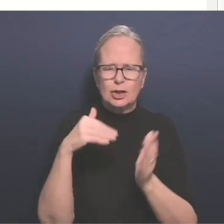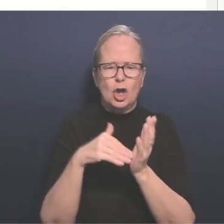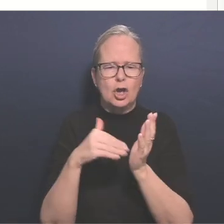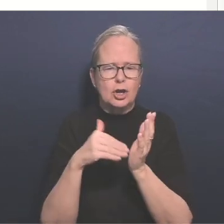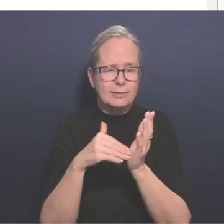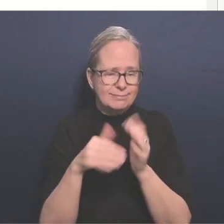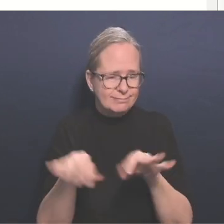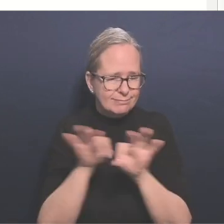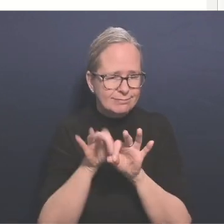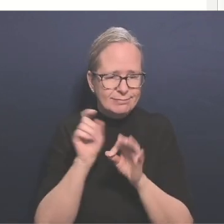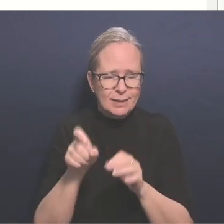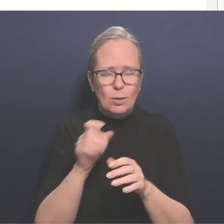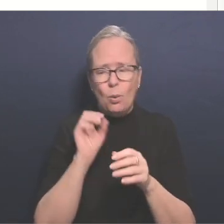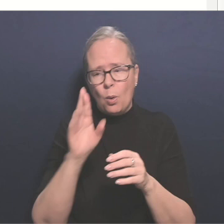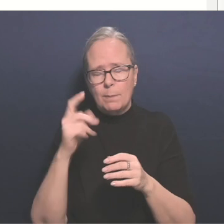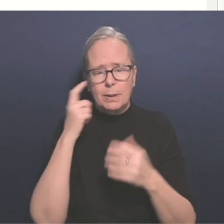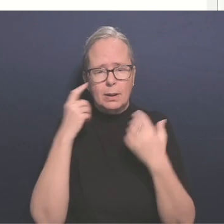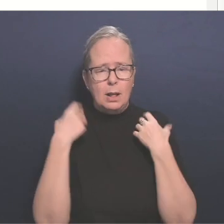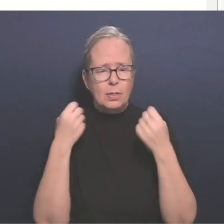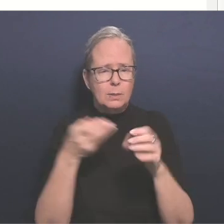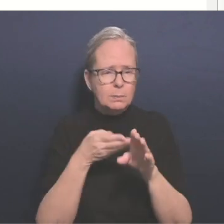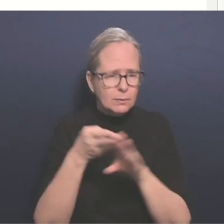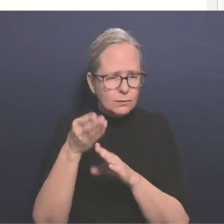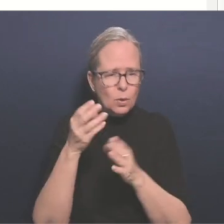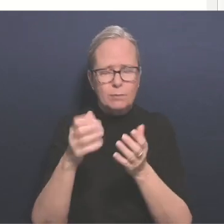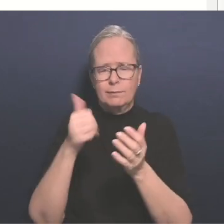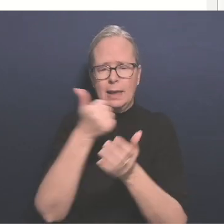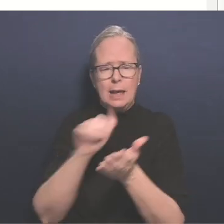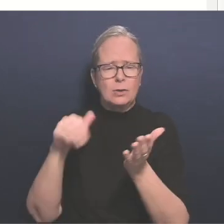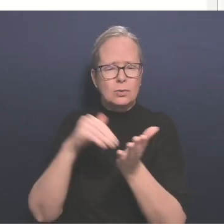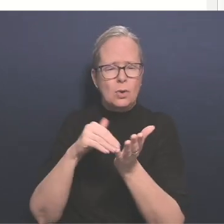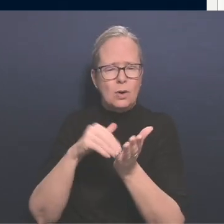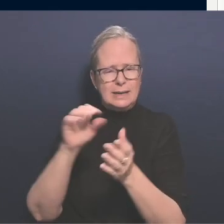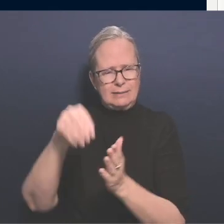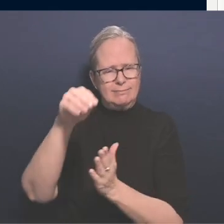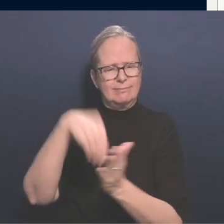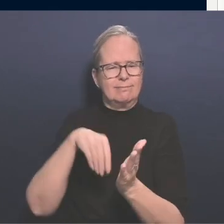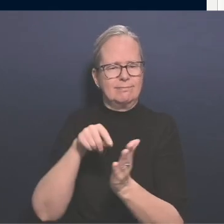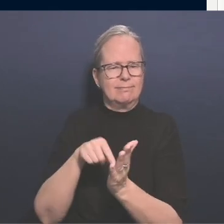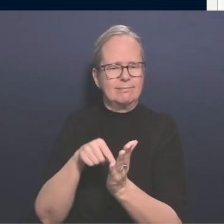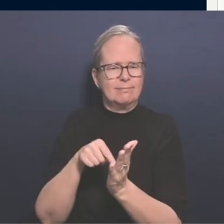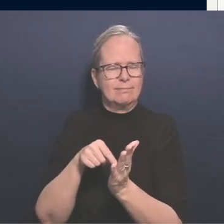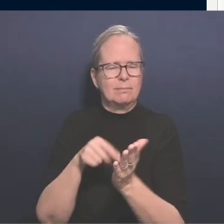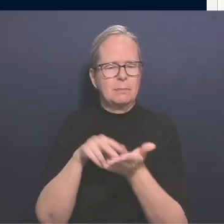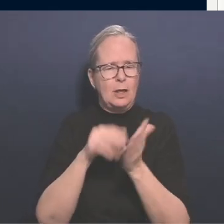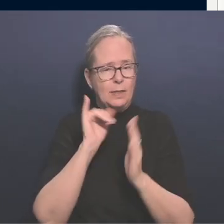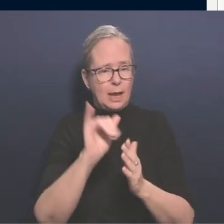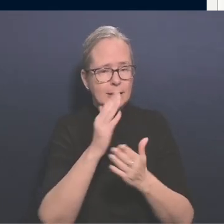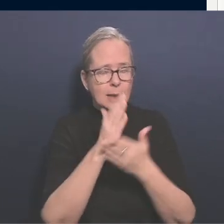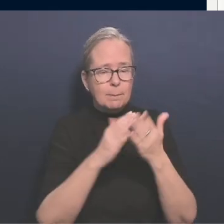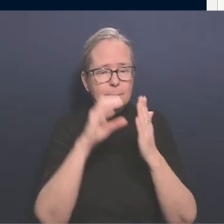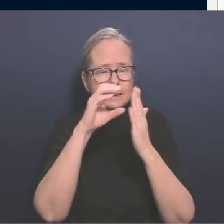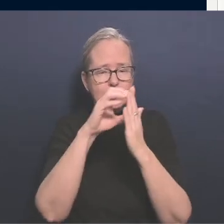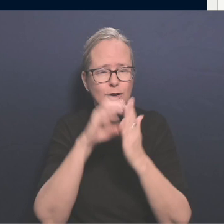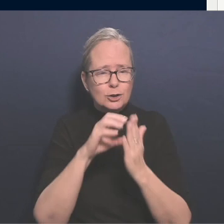that is accessible. You'll notice at the top here, it has a light dark mode, which is one of